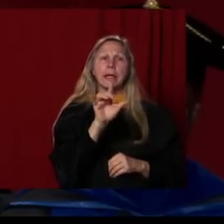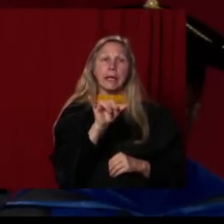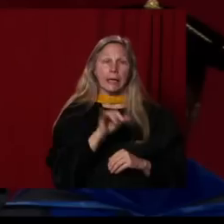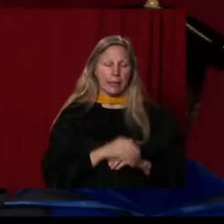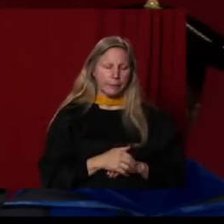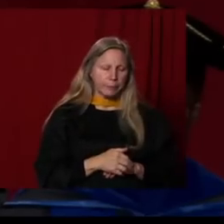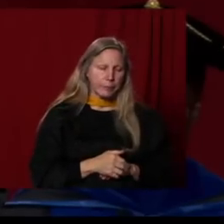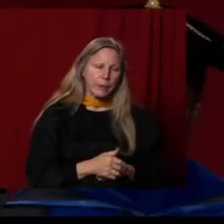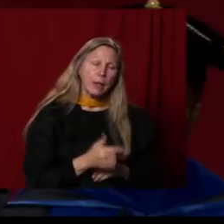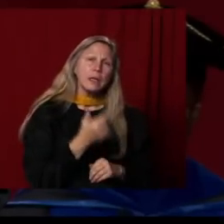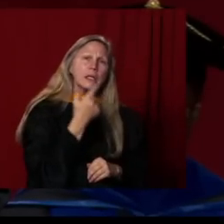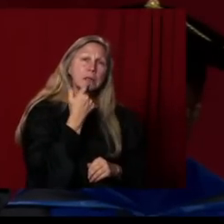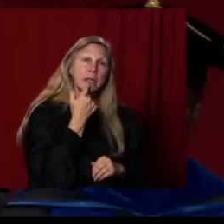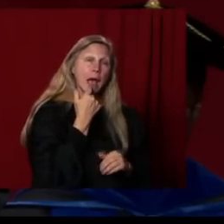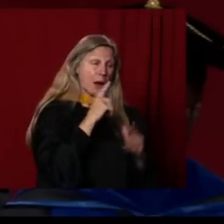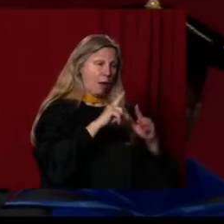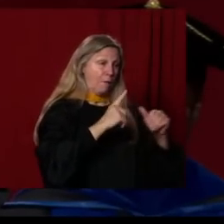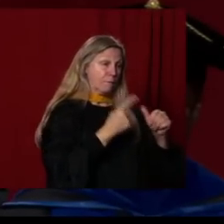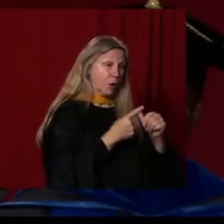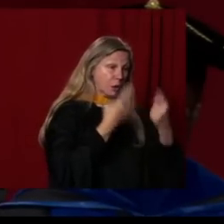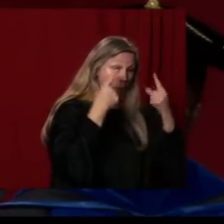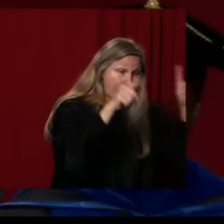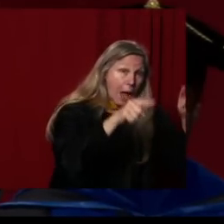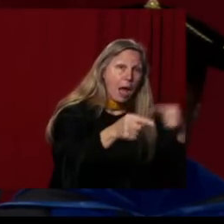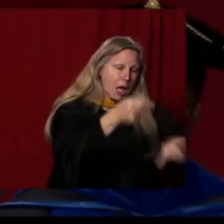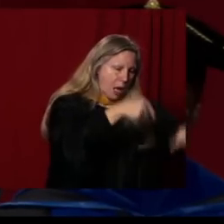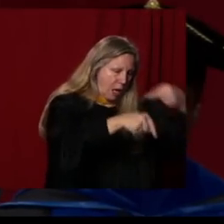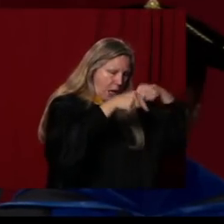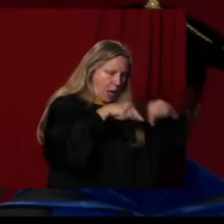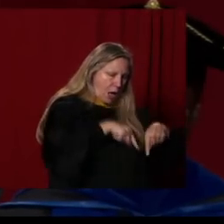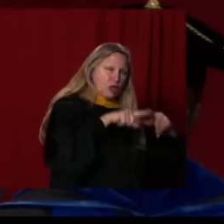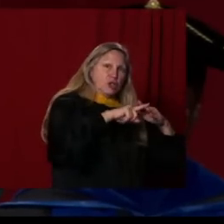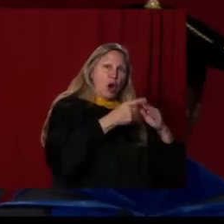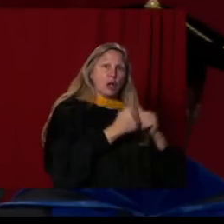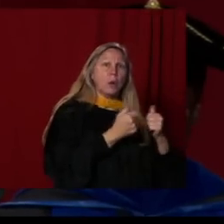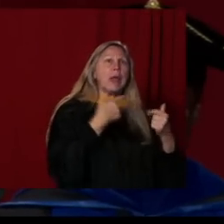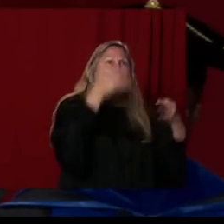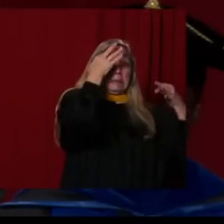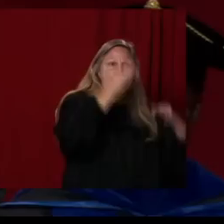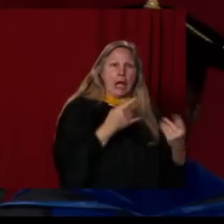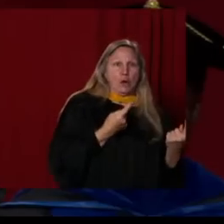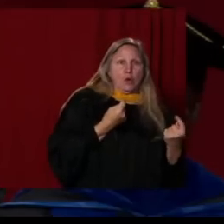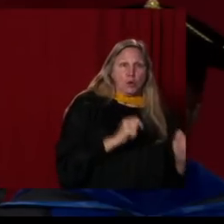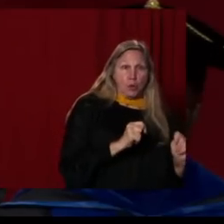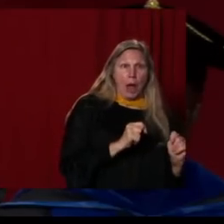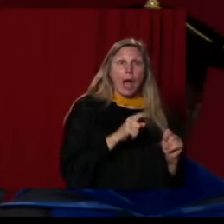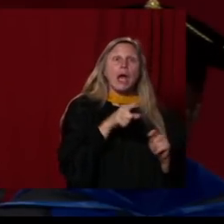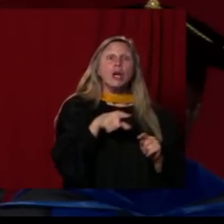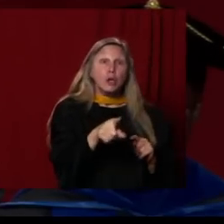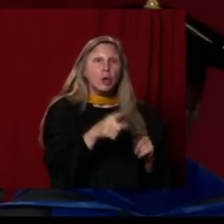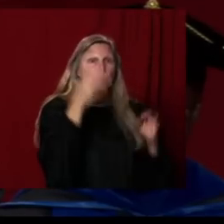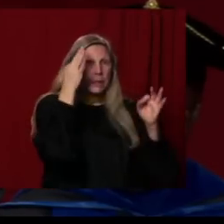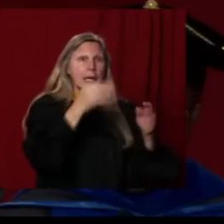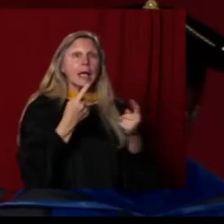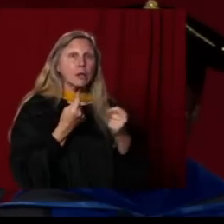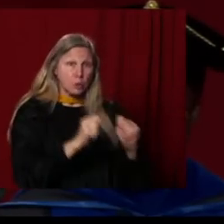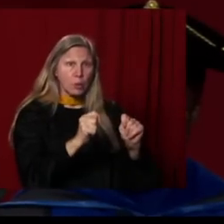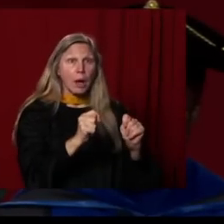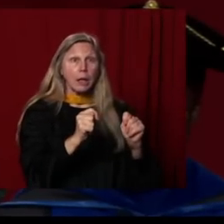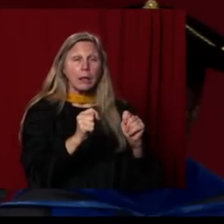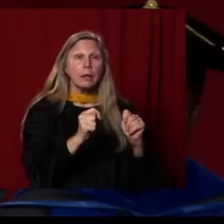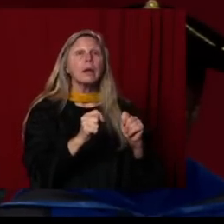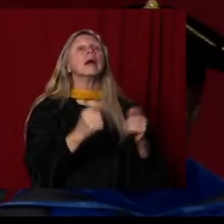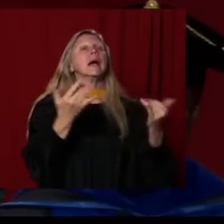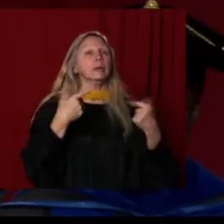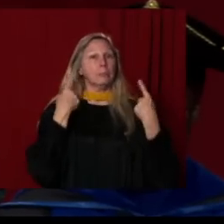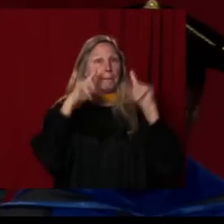accomplishment starts with the decision to try. You committed to trying to earn a degree, and here